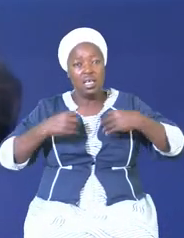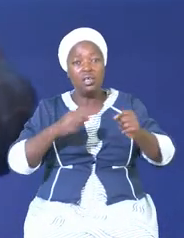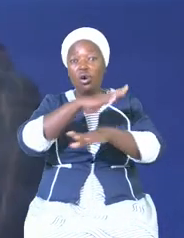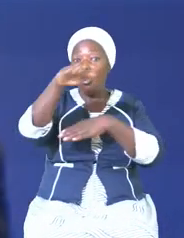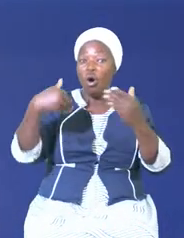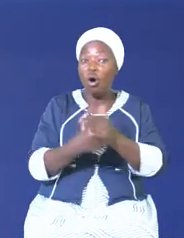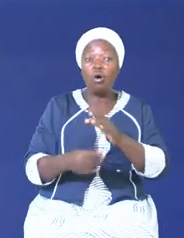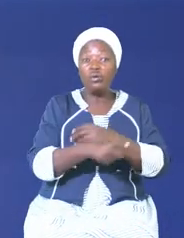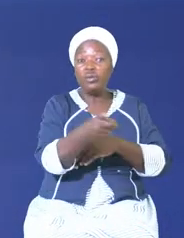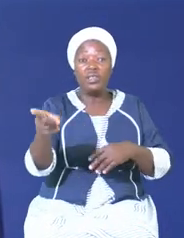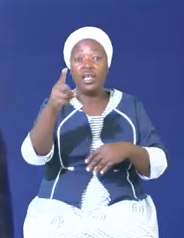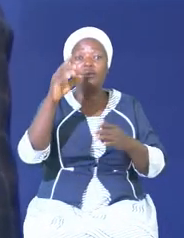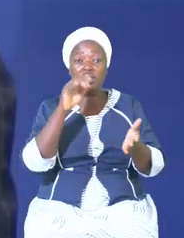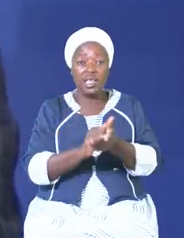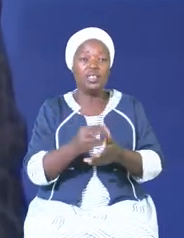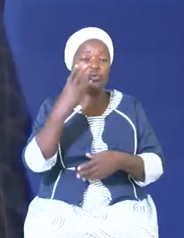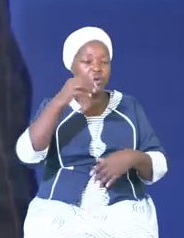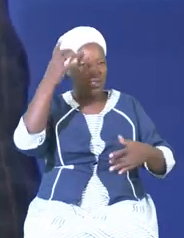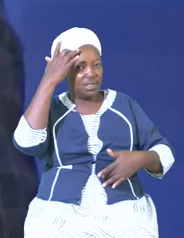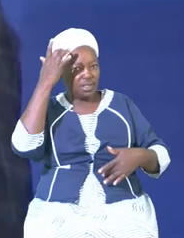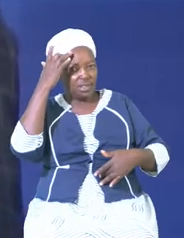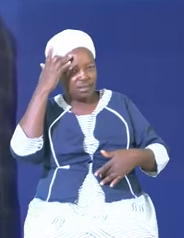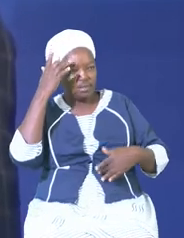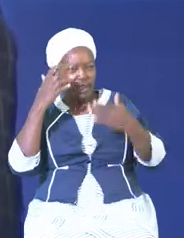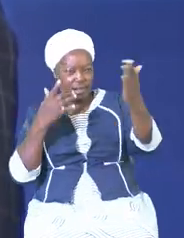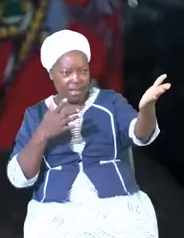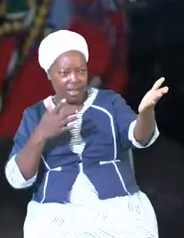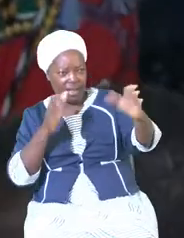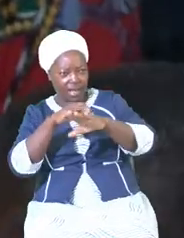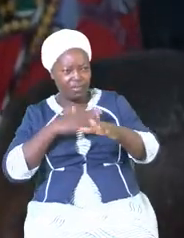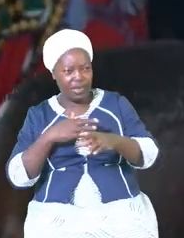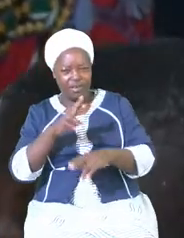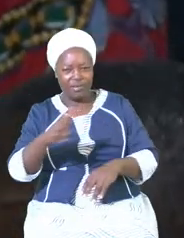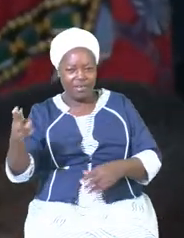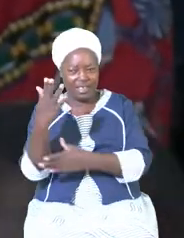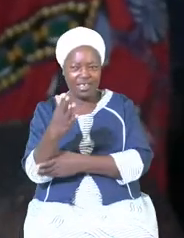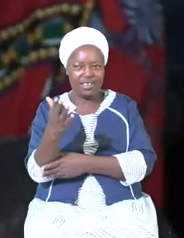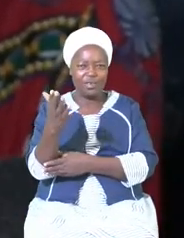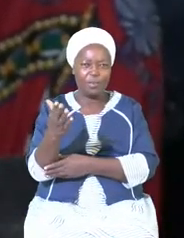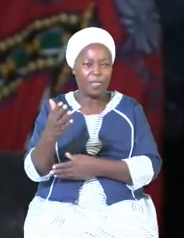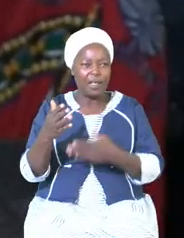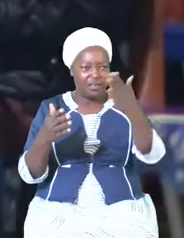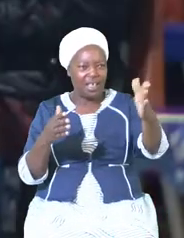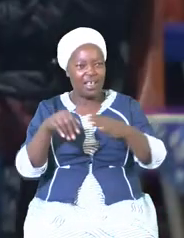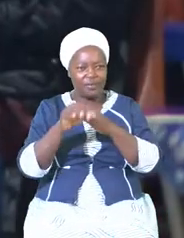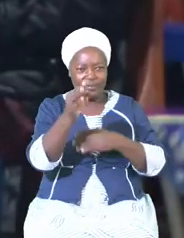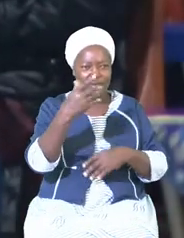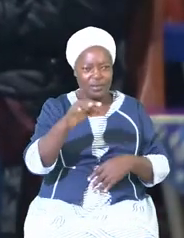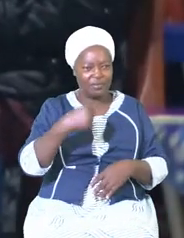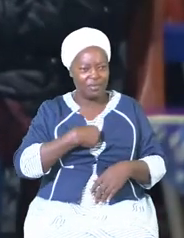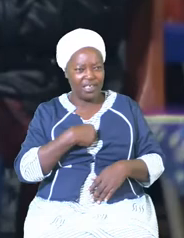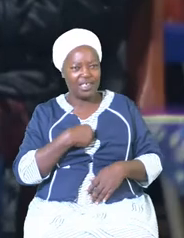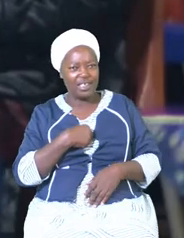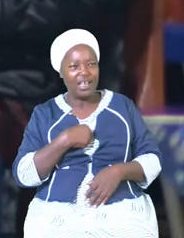them that was sick over there on my right hand, here in front of me, and